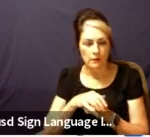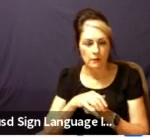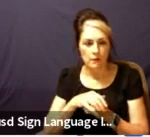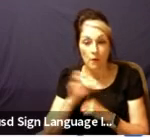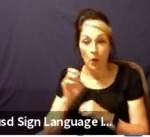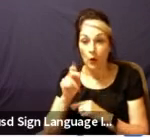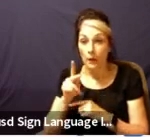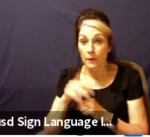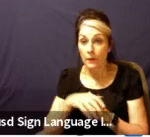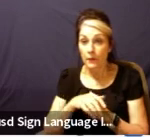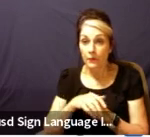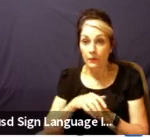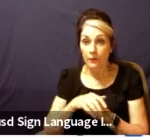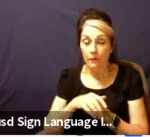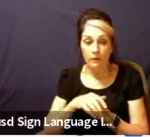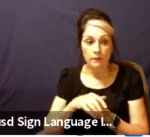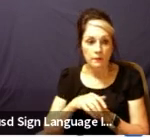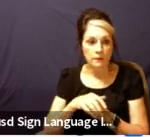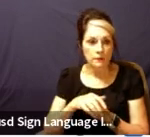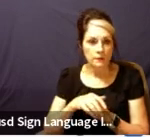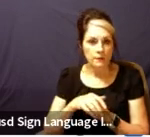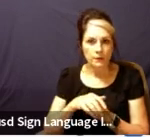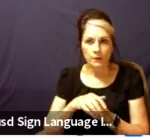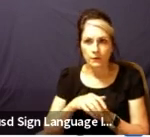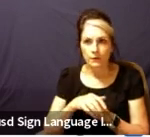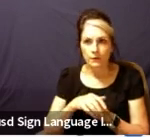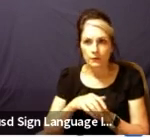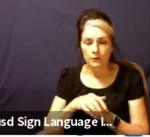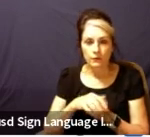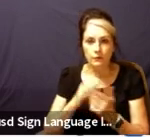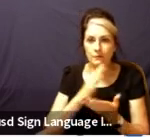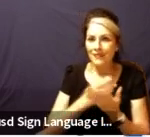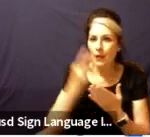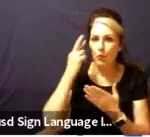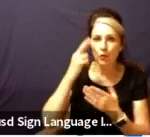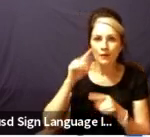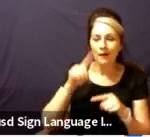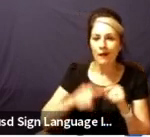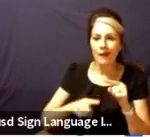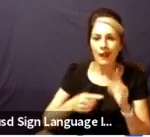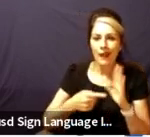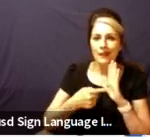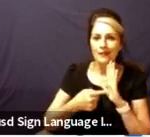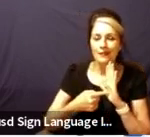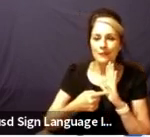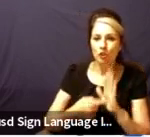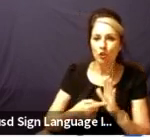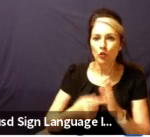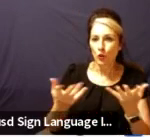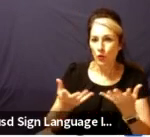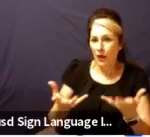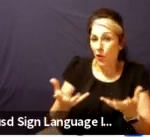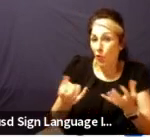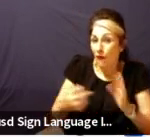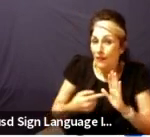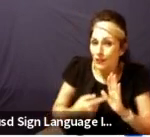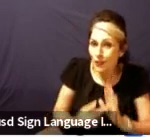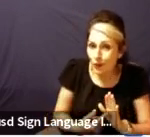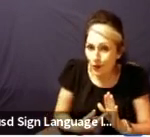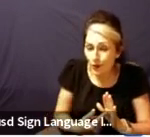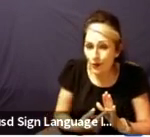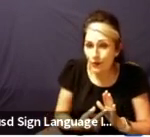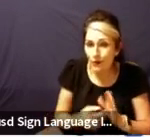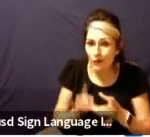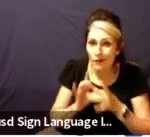Okay. So for some reason, I'm not able to show you what I was going to show you in regards